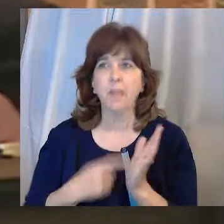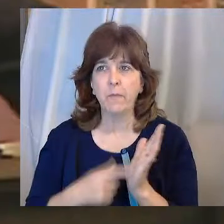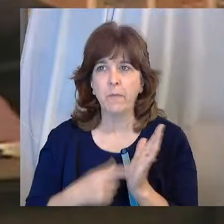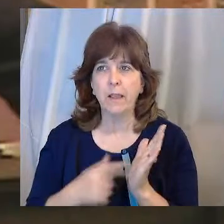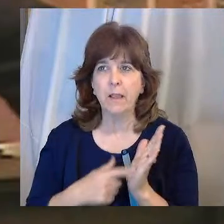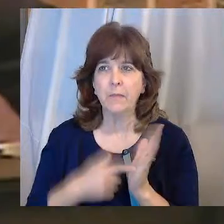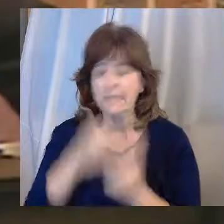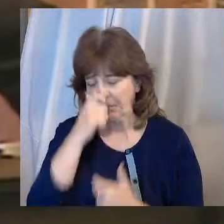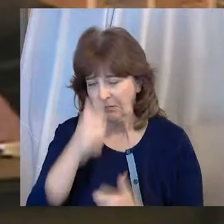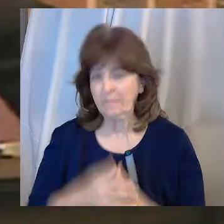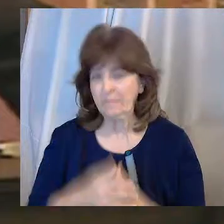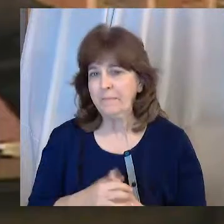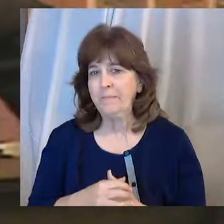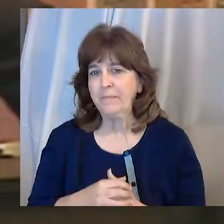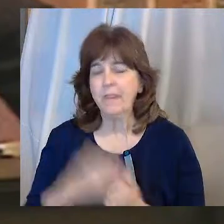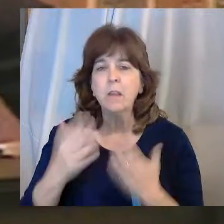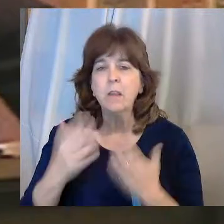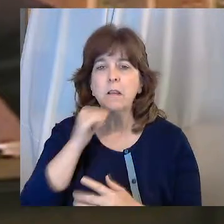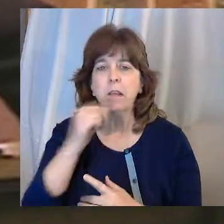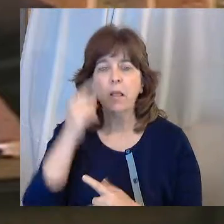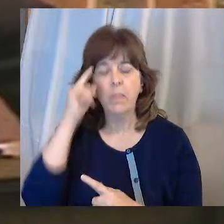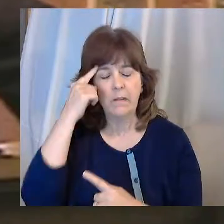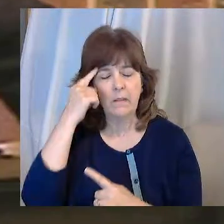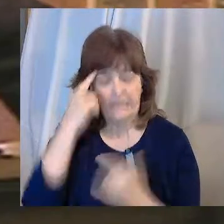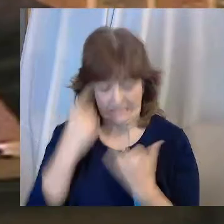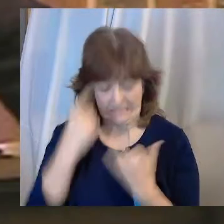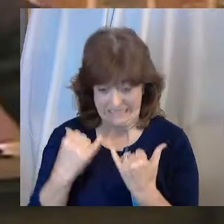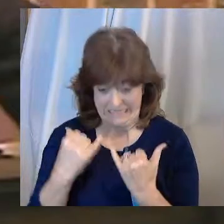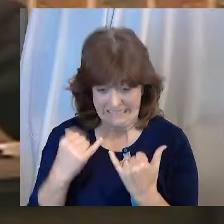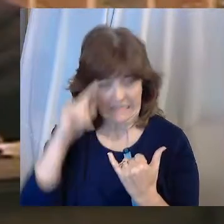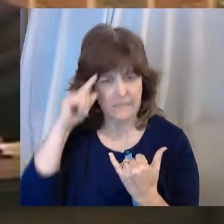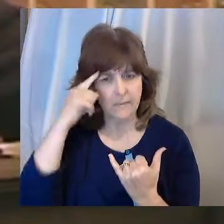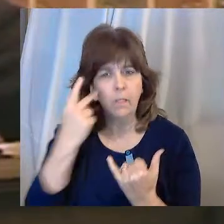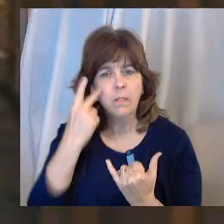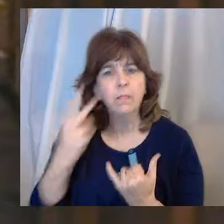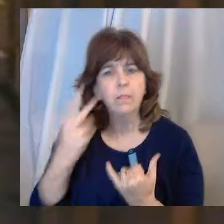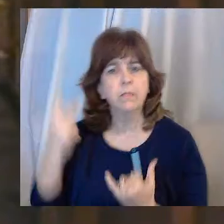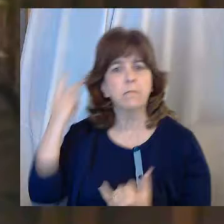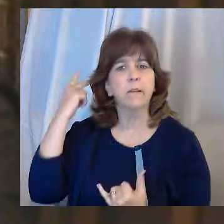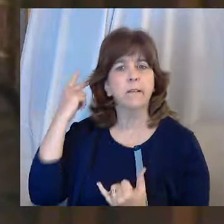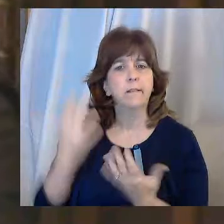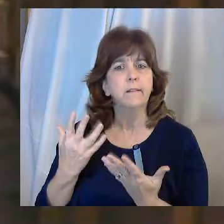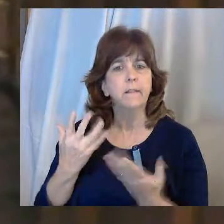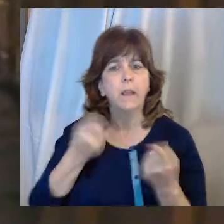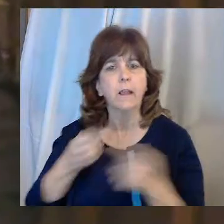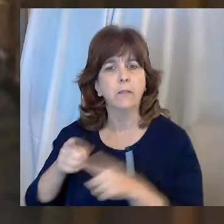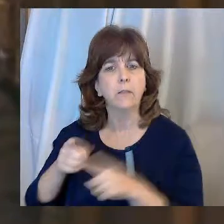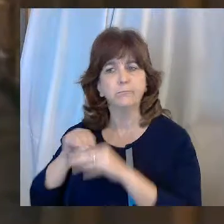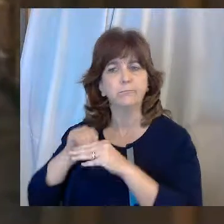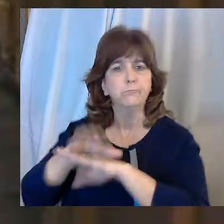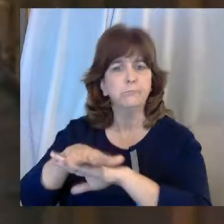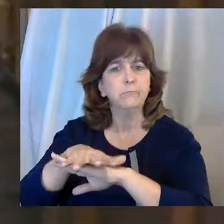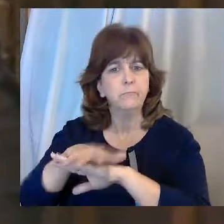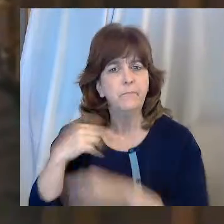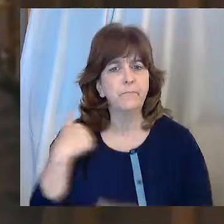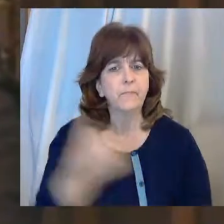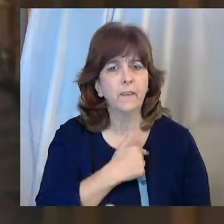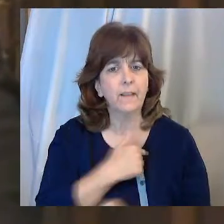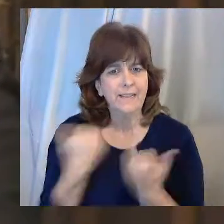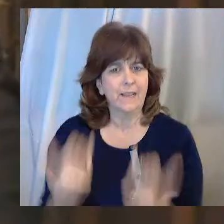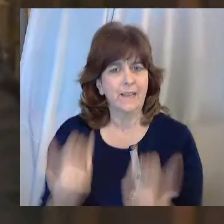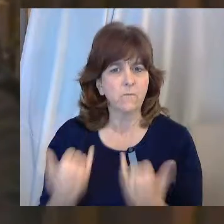think about how certain things of the past have affected us or what took place then that was important still now.